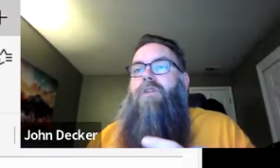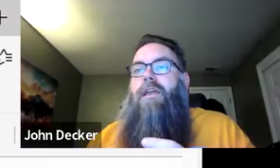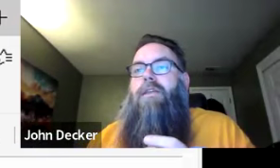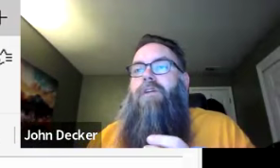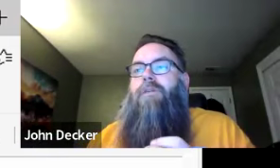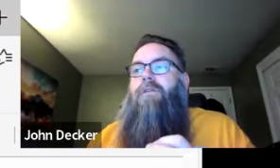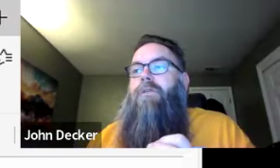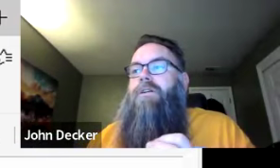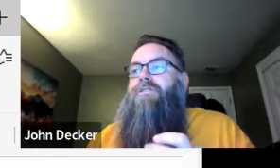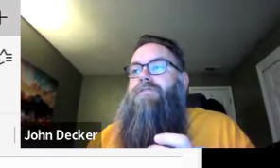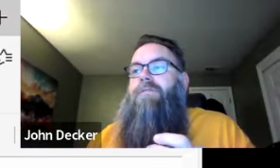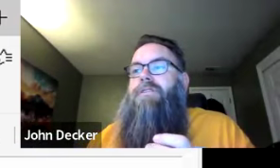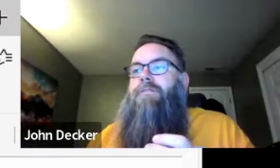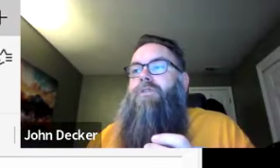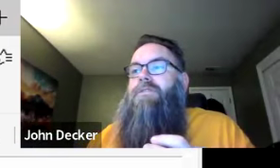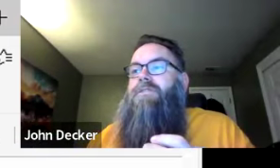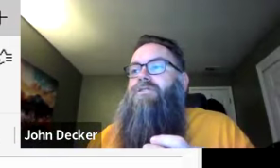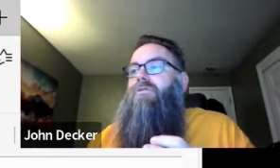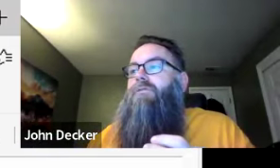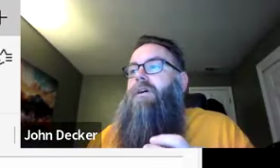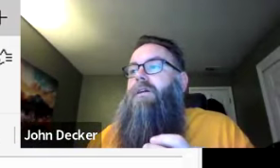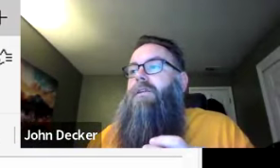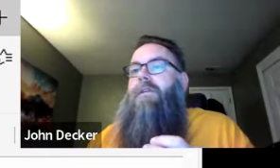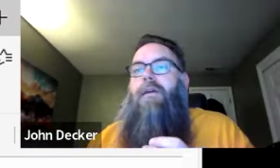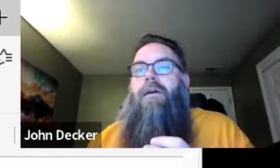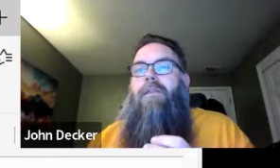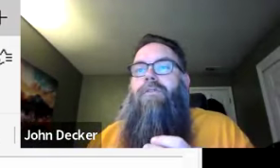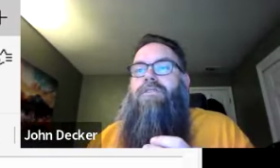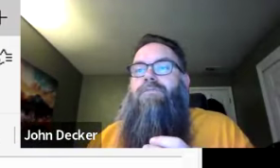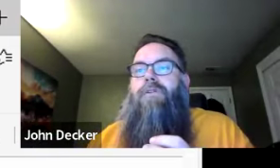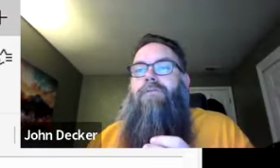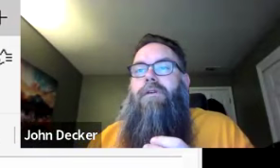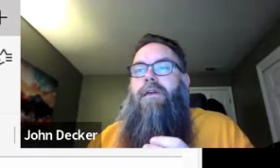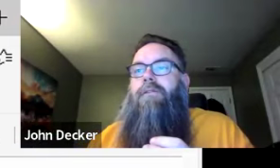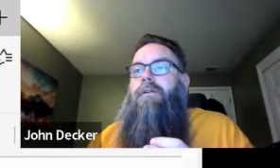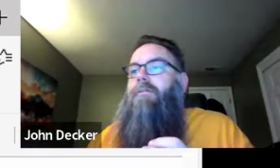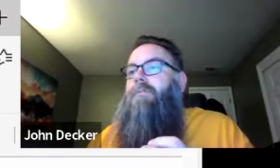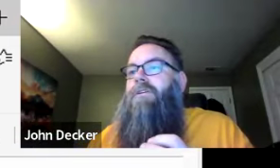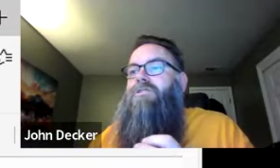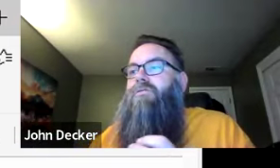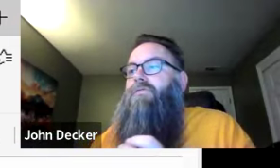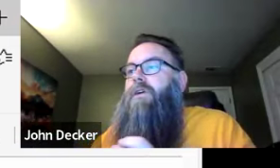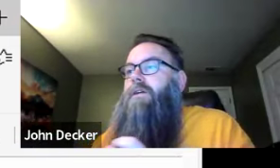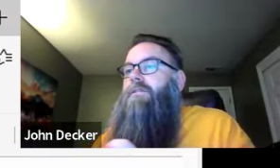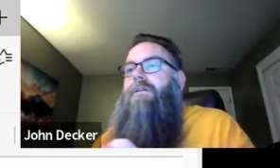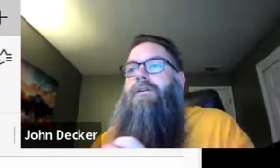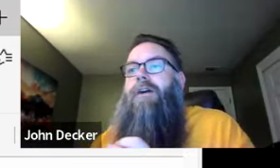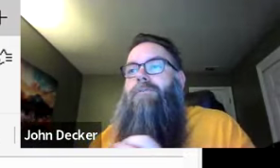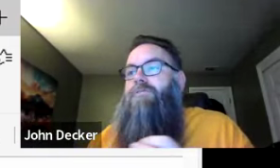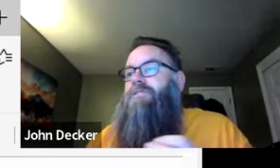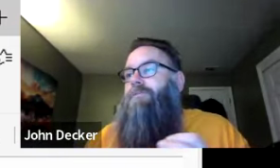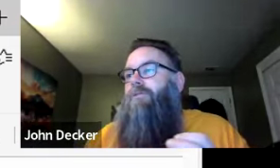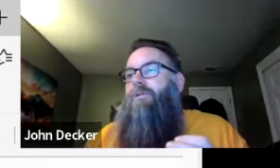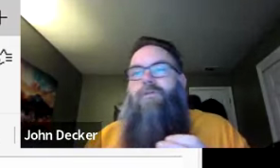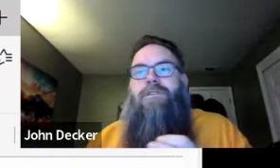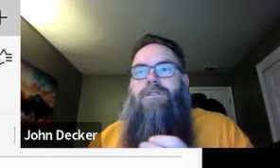workforce training and development, reduction of 17.6 general fund and 36.8 million general fund. I'm